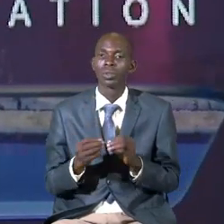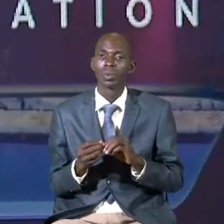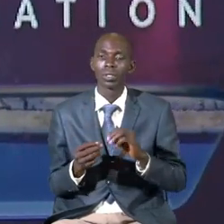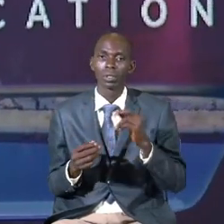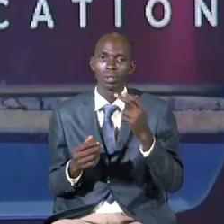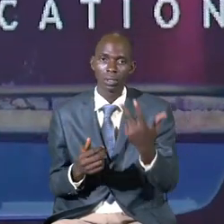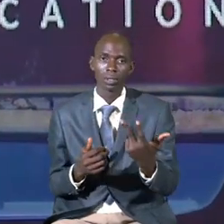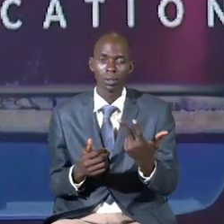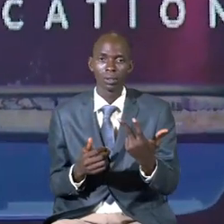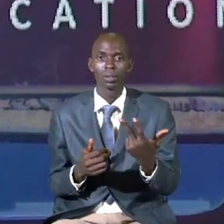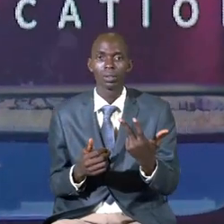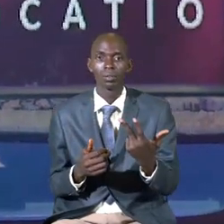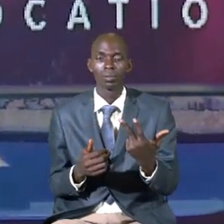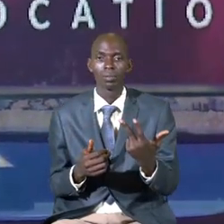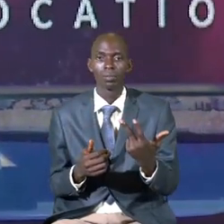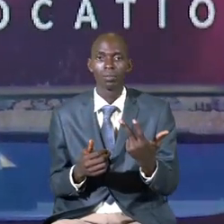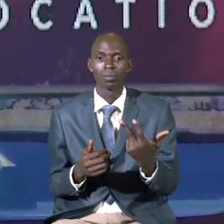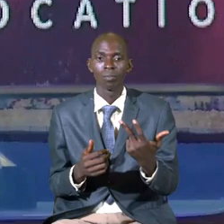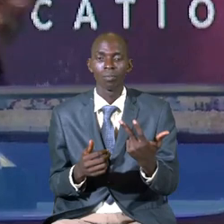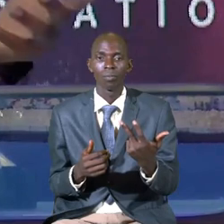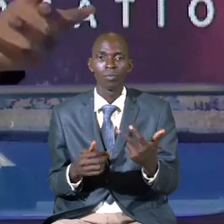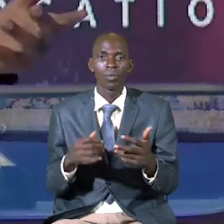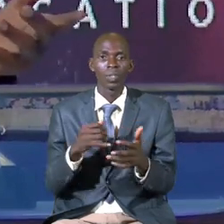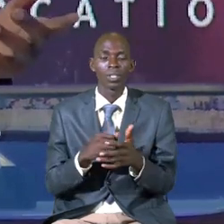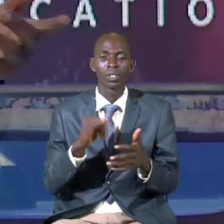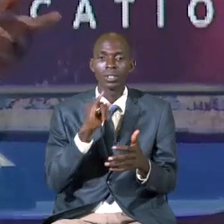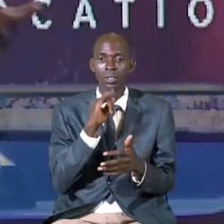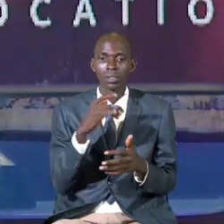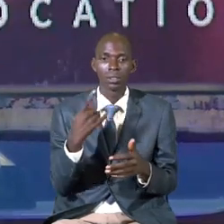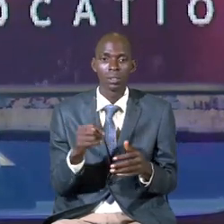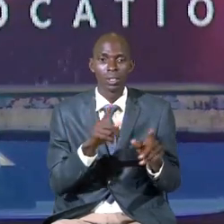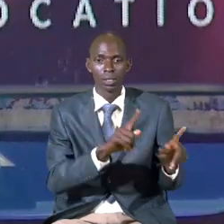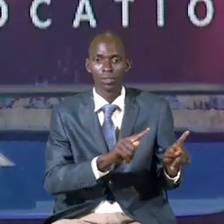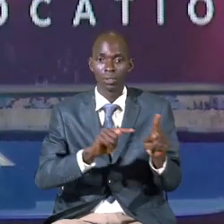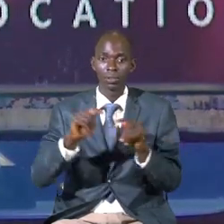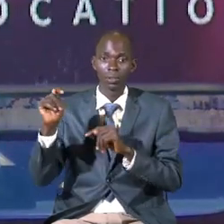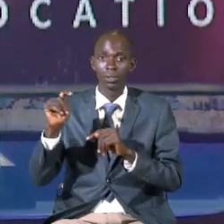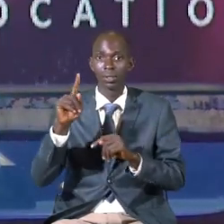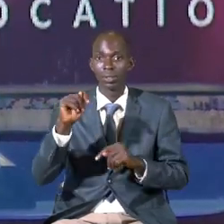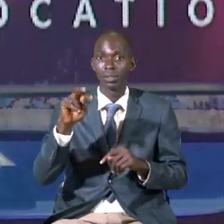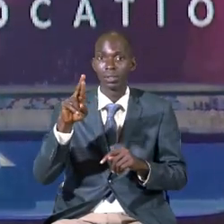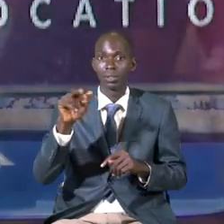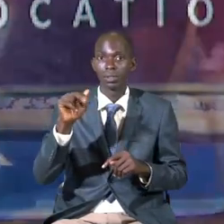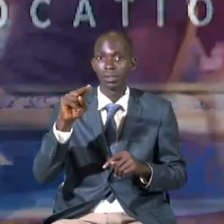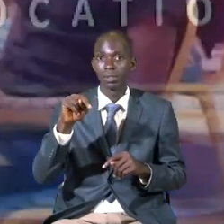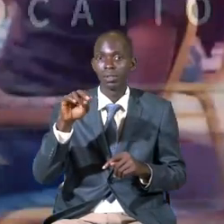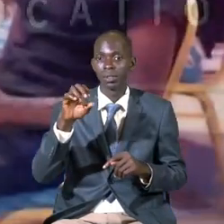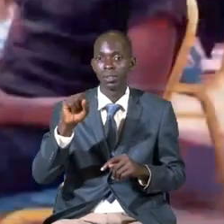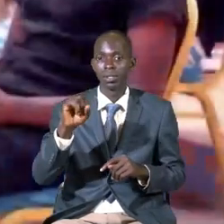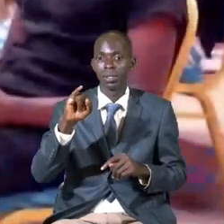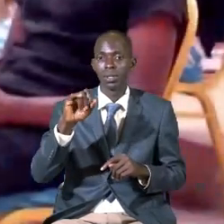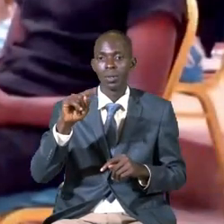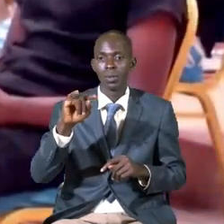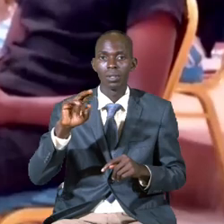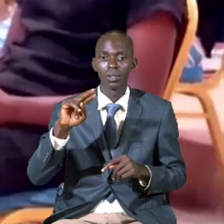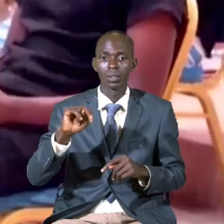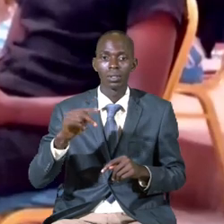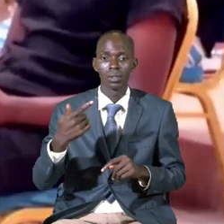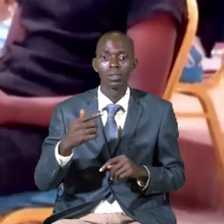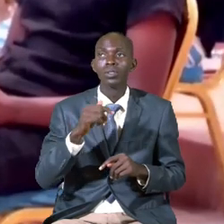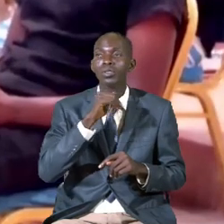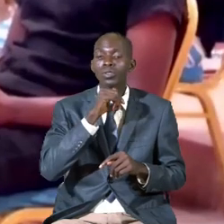is transmitting not transgressing transmitting not transgressing the transferrable